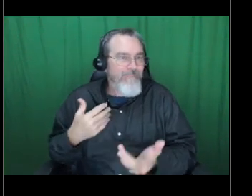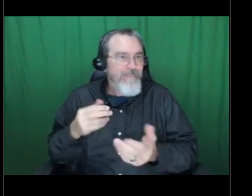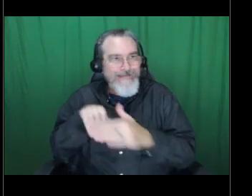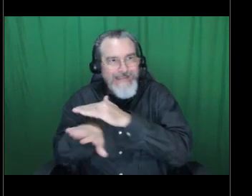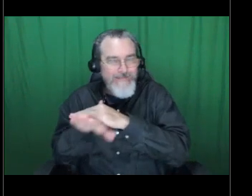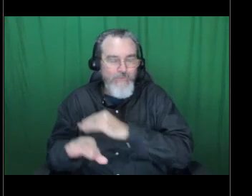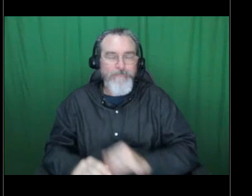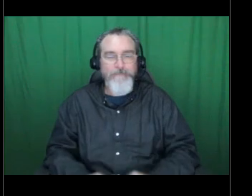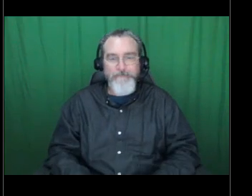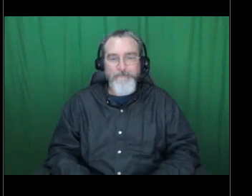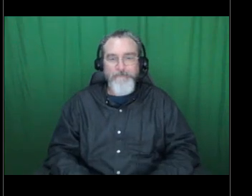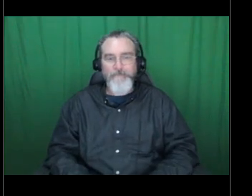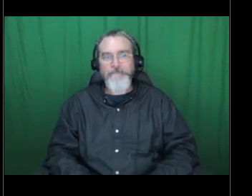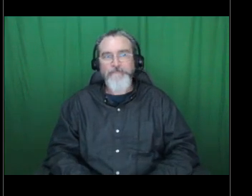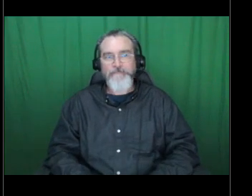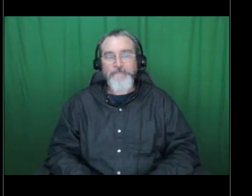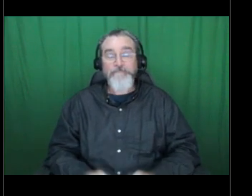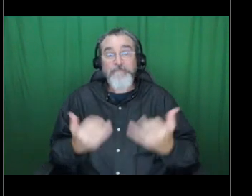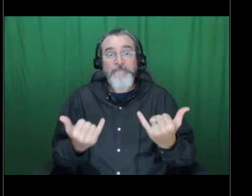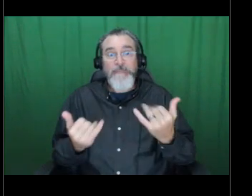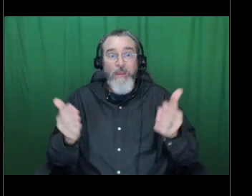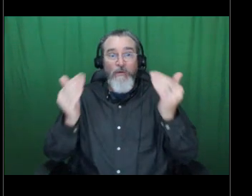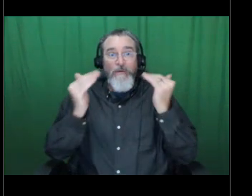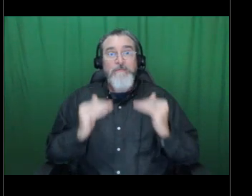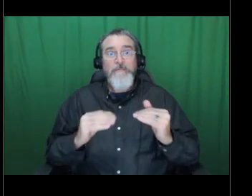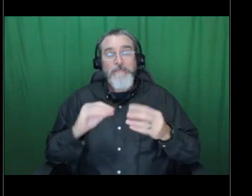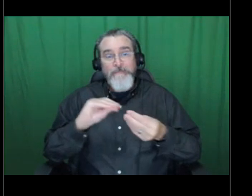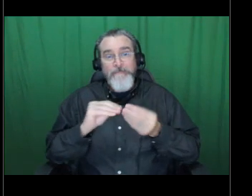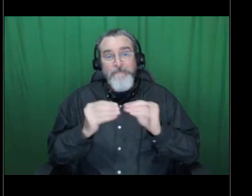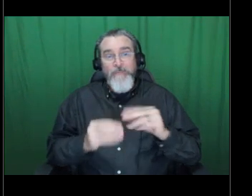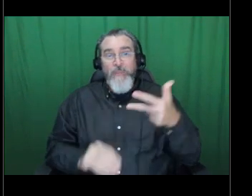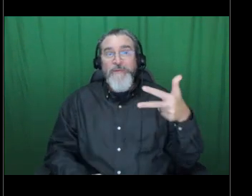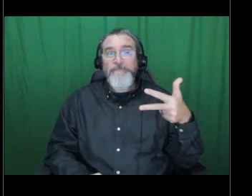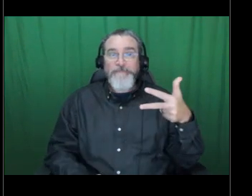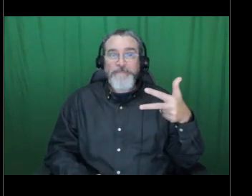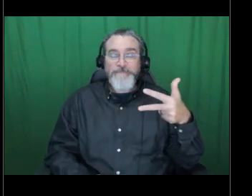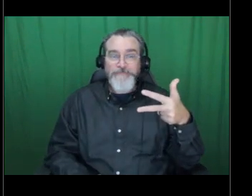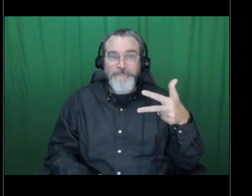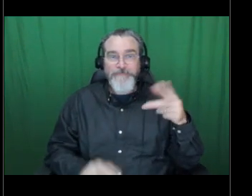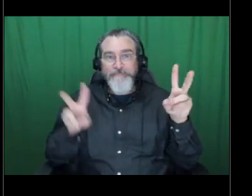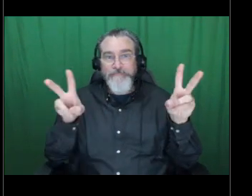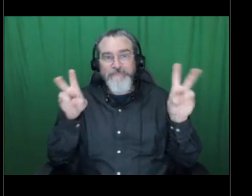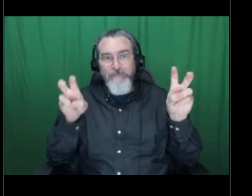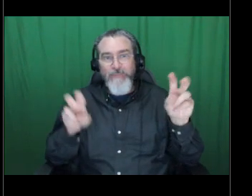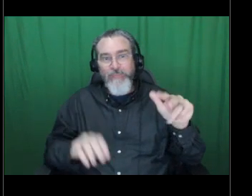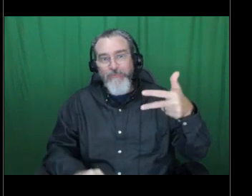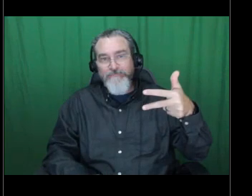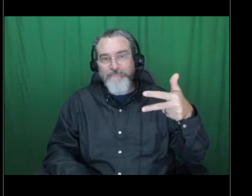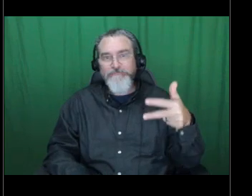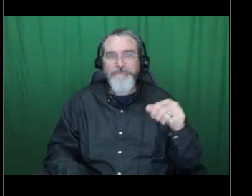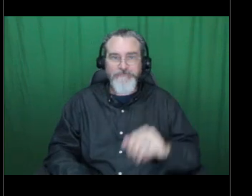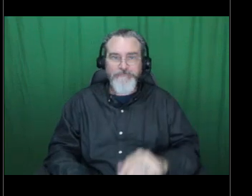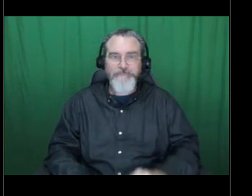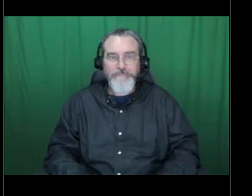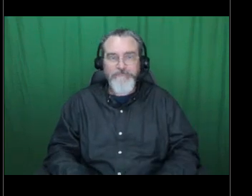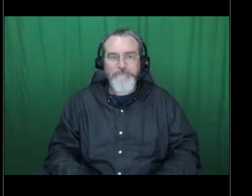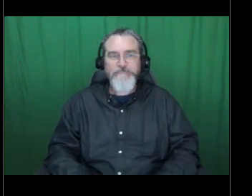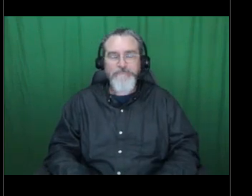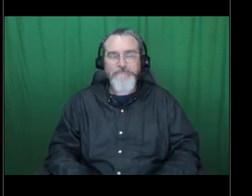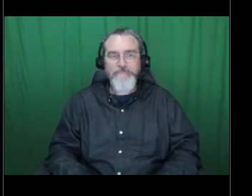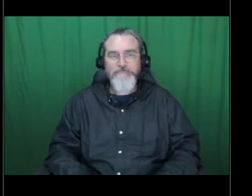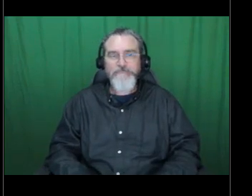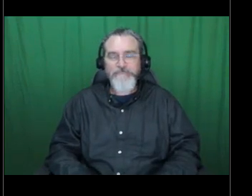And we will move ahead now to topic 3, elements of an